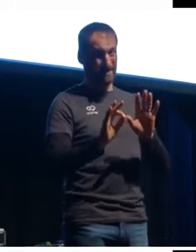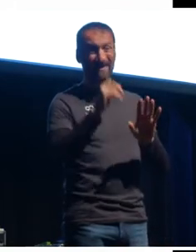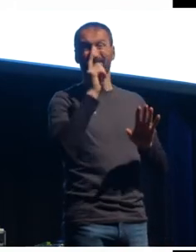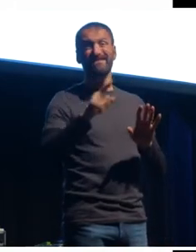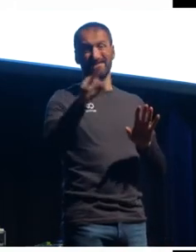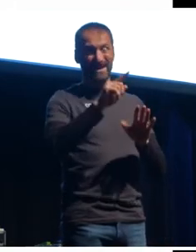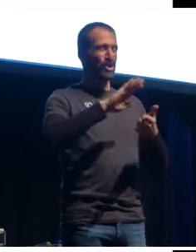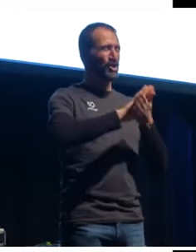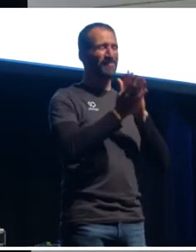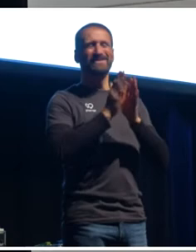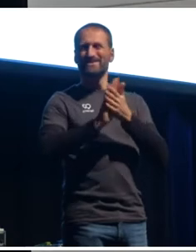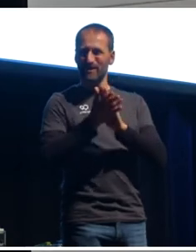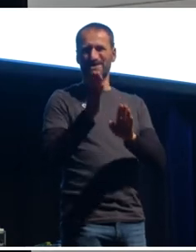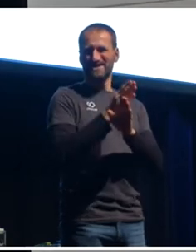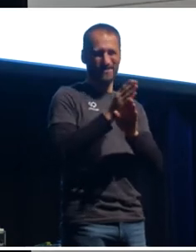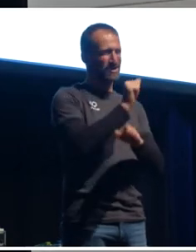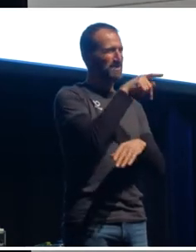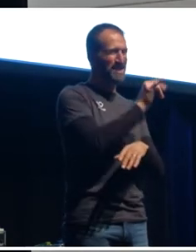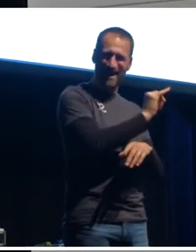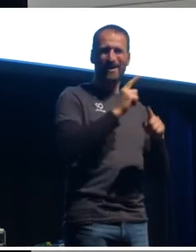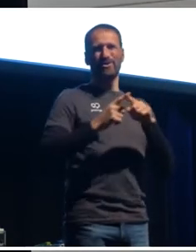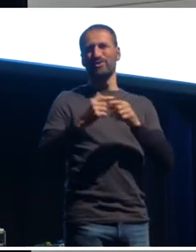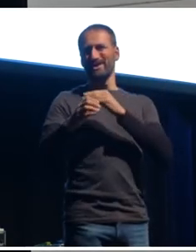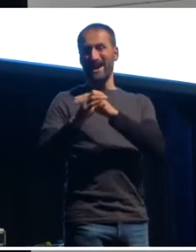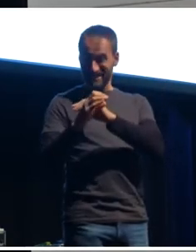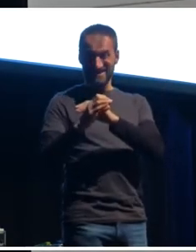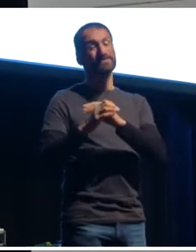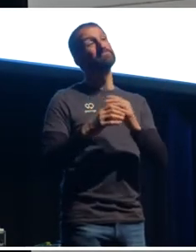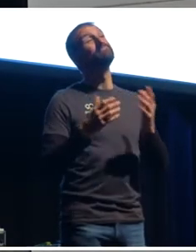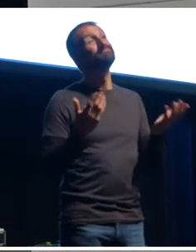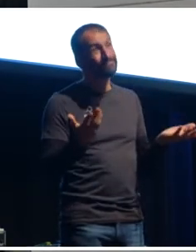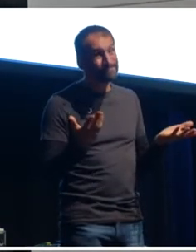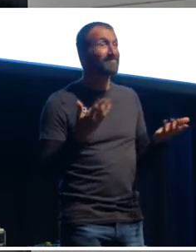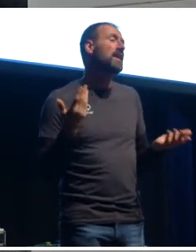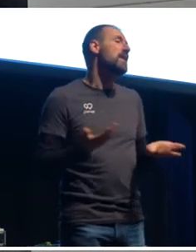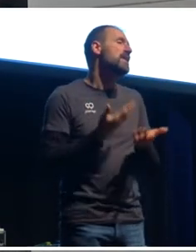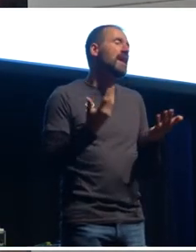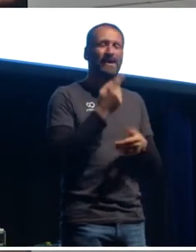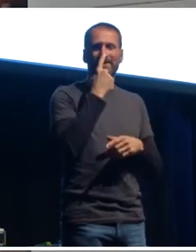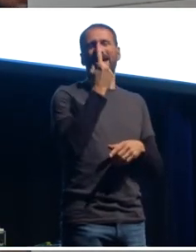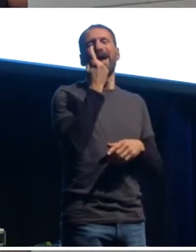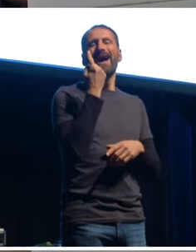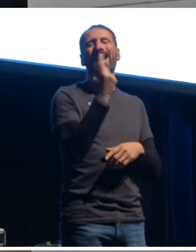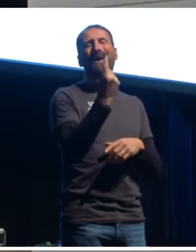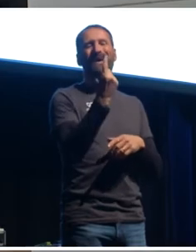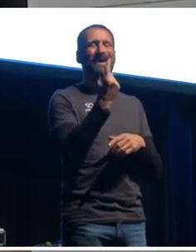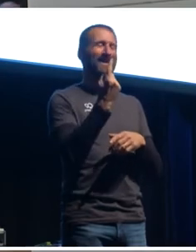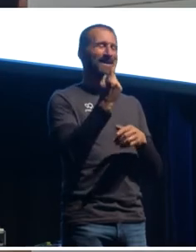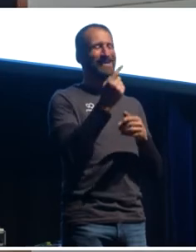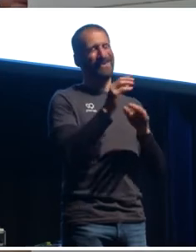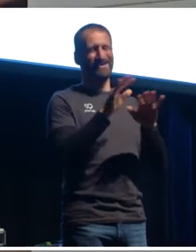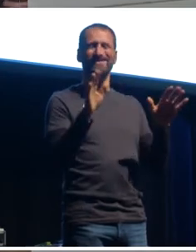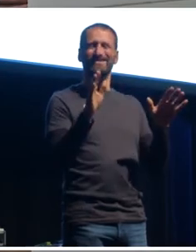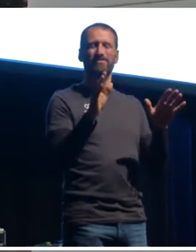between your APIs and between your clients, it's also easy to just maybe have this one part that would just interpret that